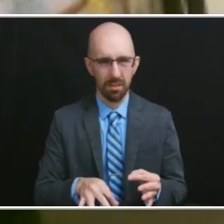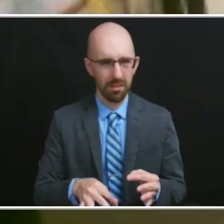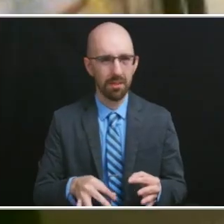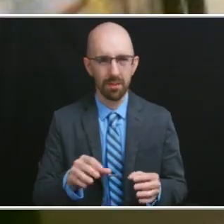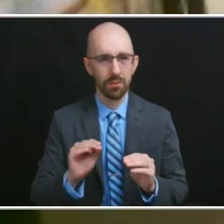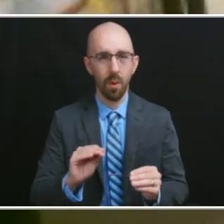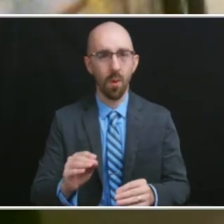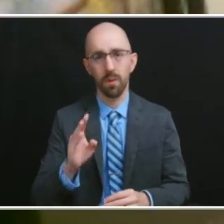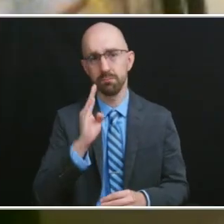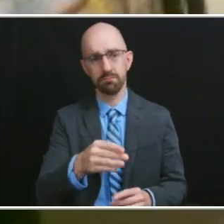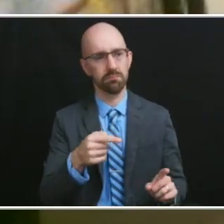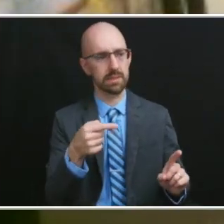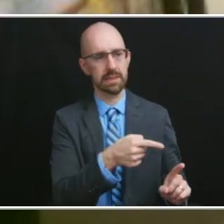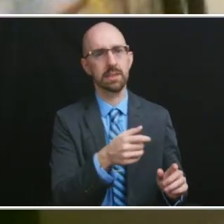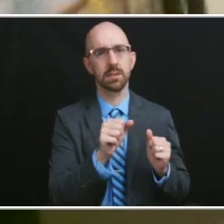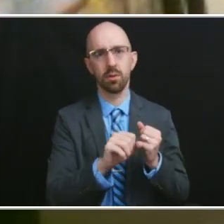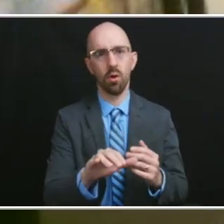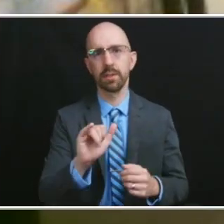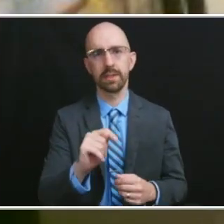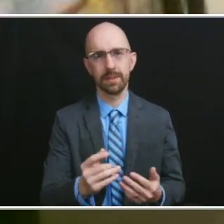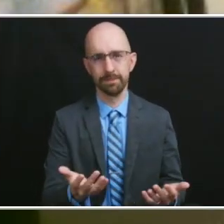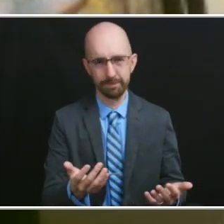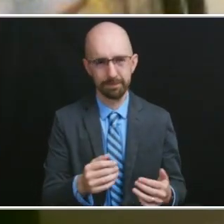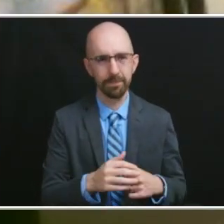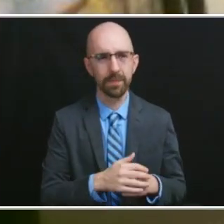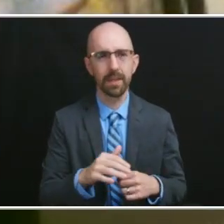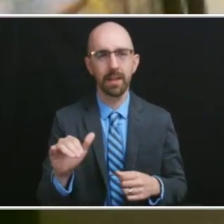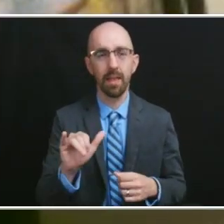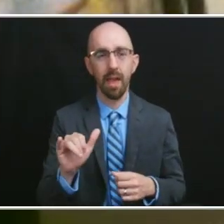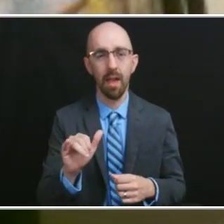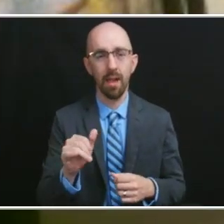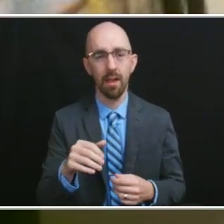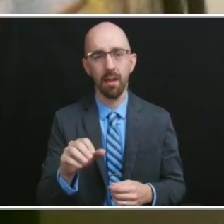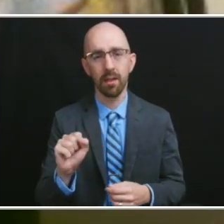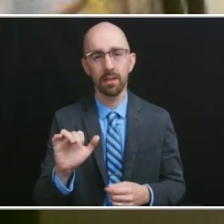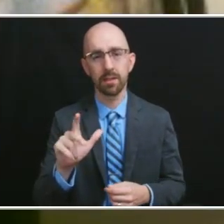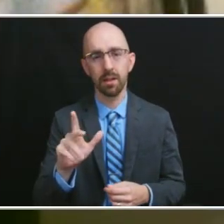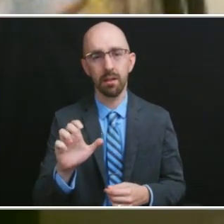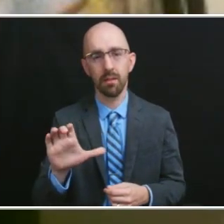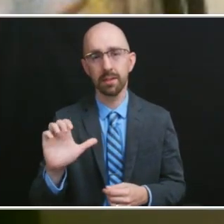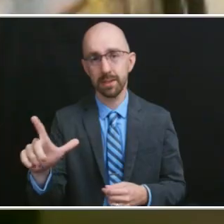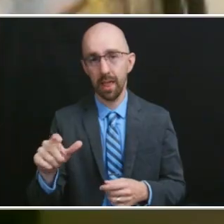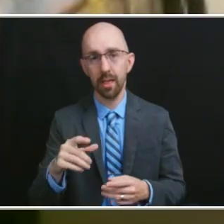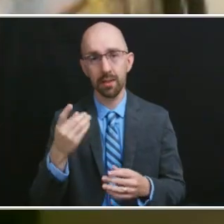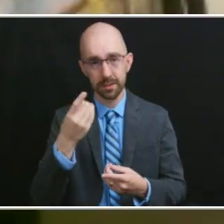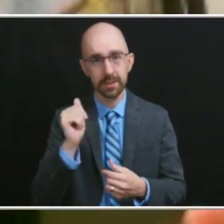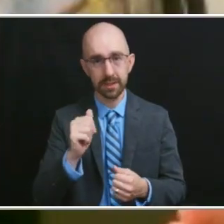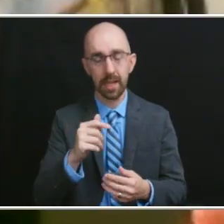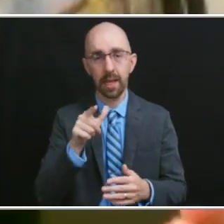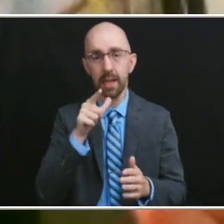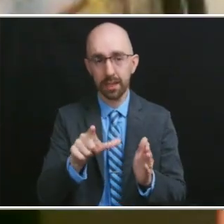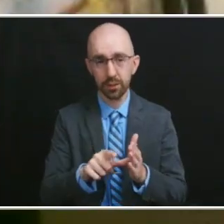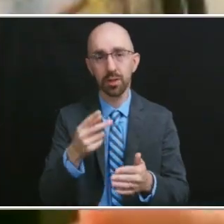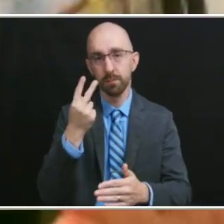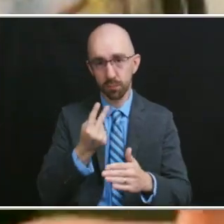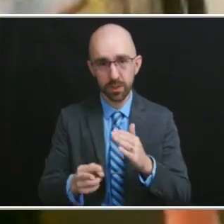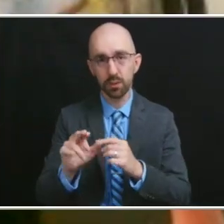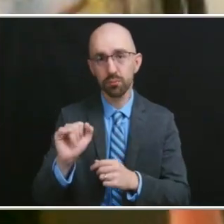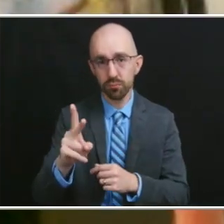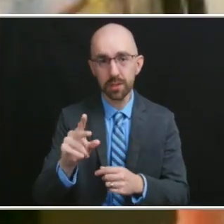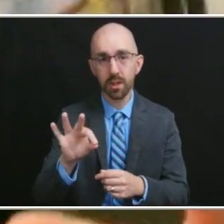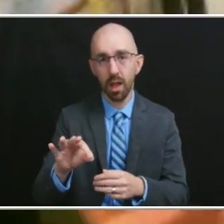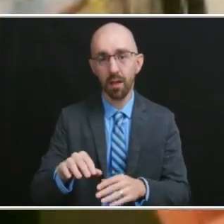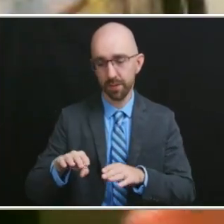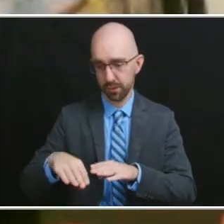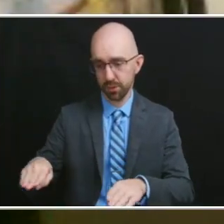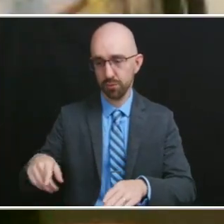answer. Unlike monogenic disorders like sickle cell disease, in which you can literally predict the risk of the offspring of the